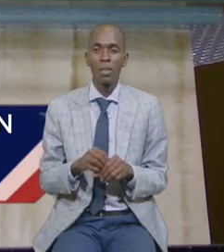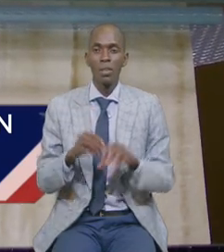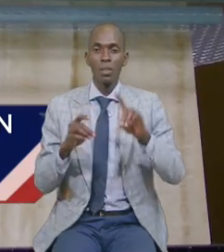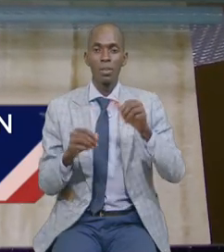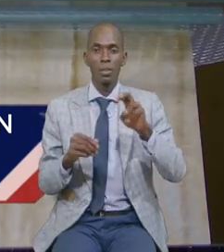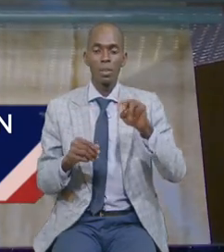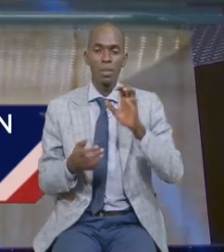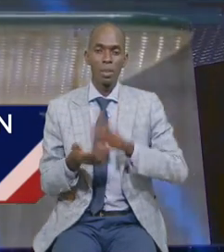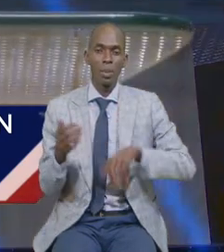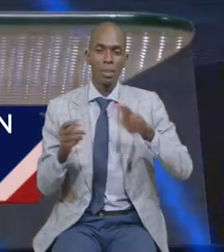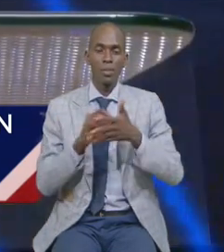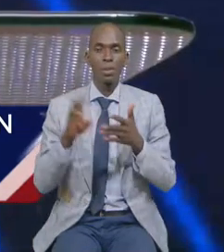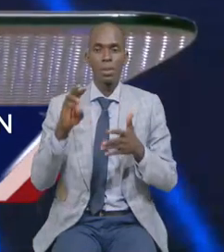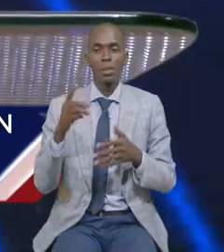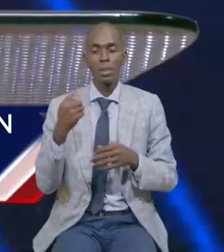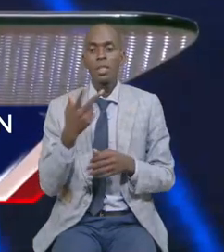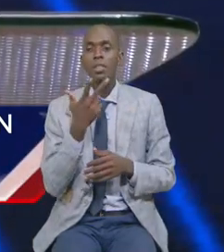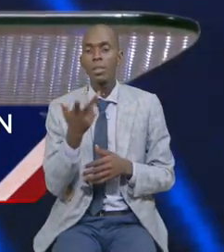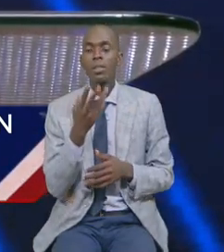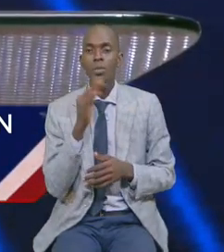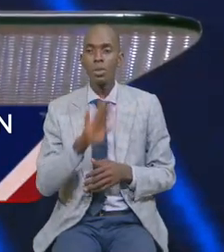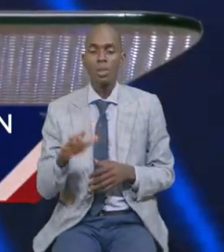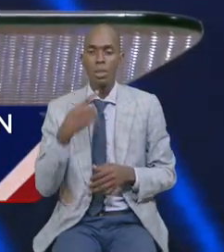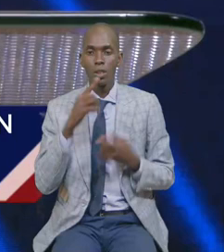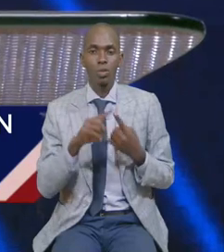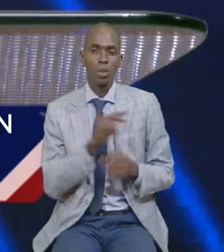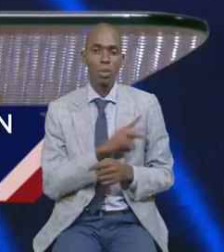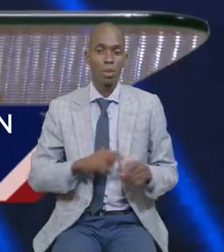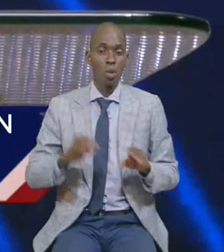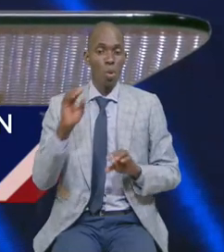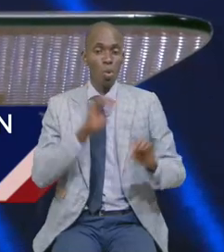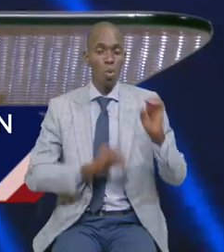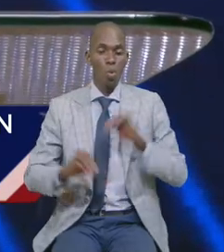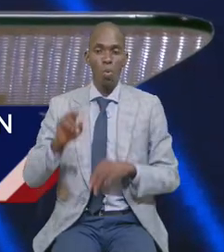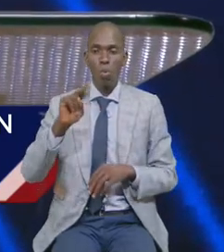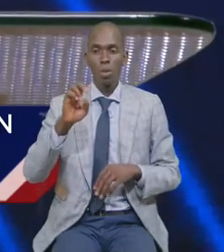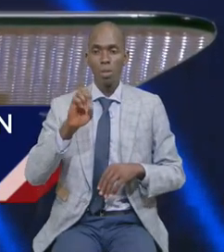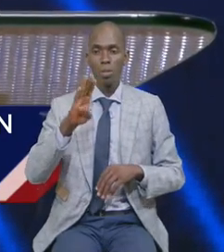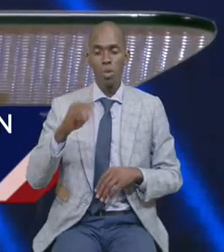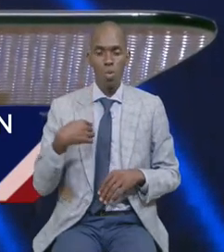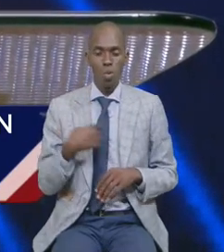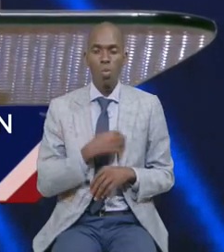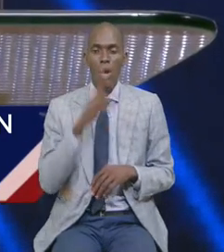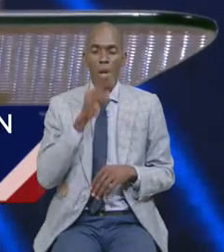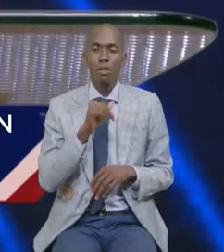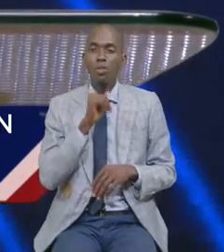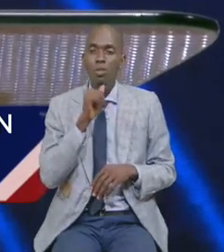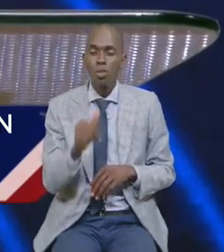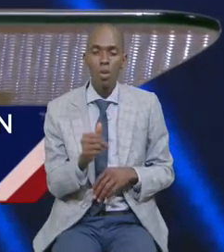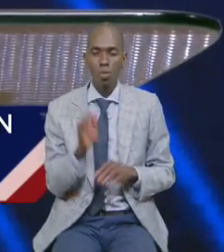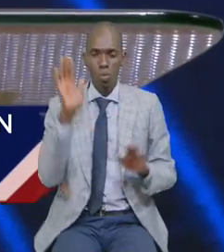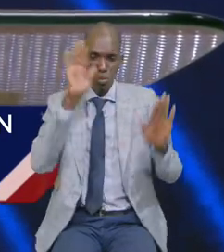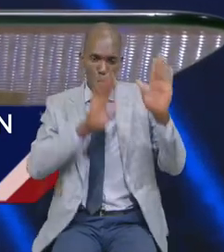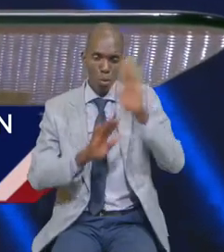and said to the king, O Nebuchadnezzar, we're not careful to